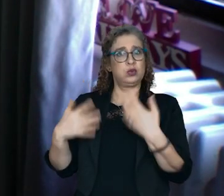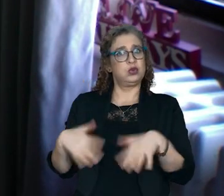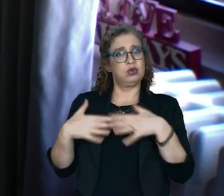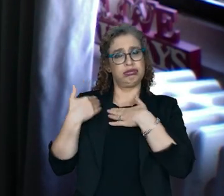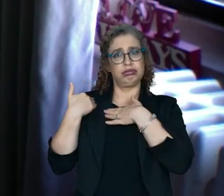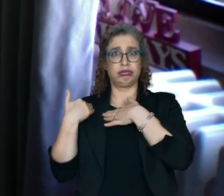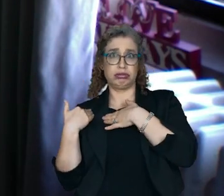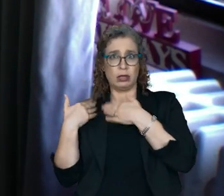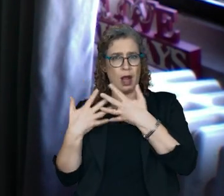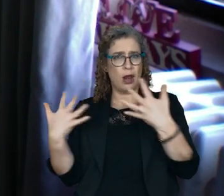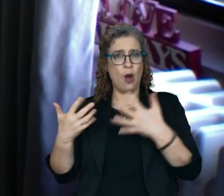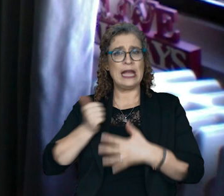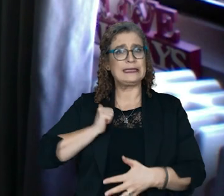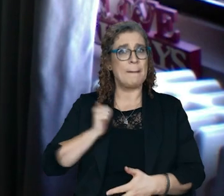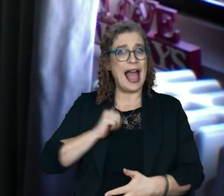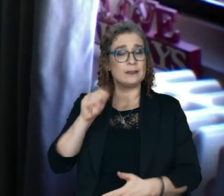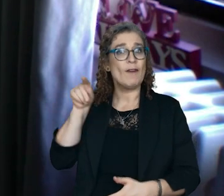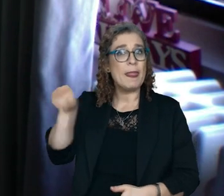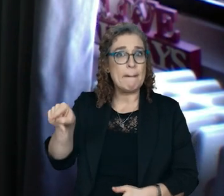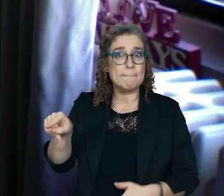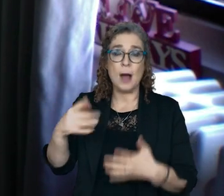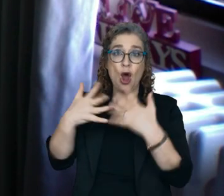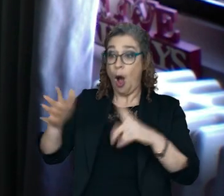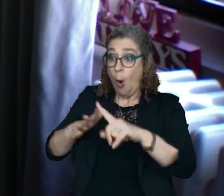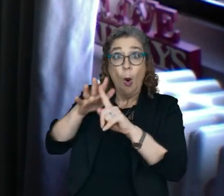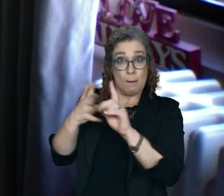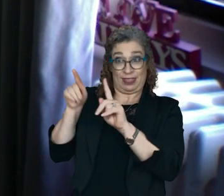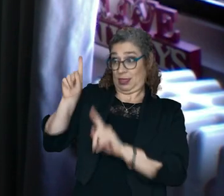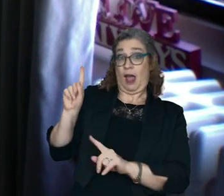and expectation for all the women in their diocese,